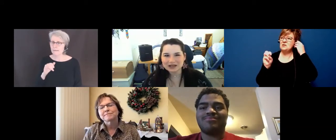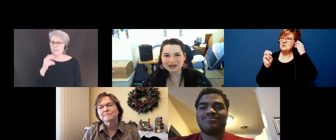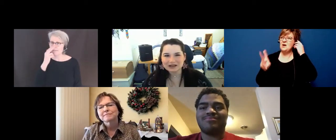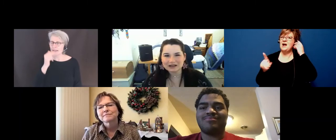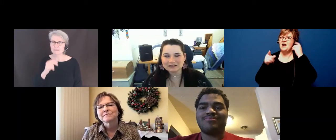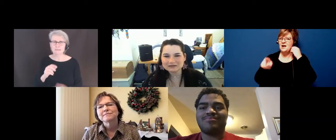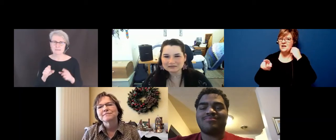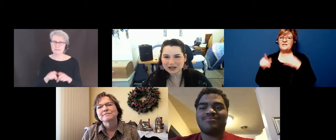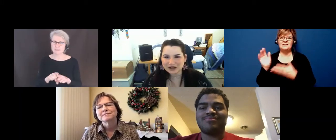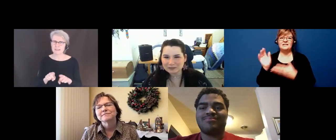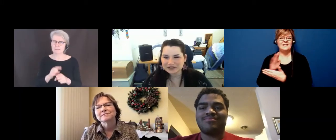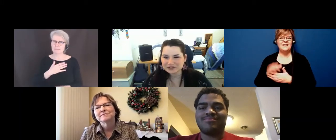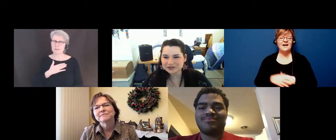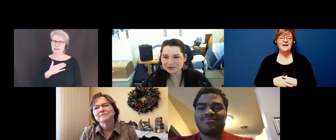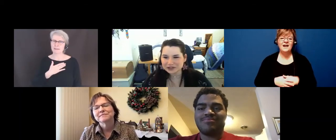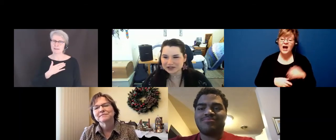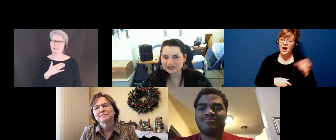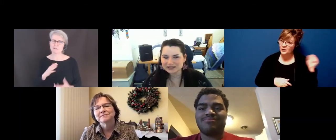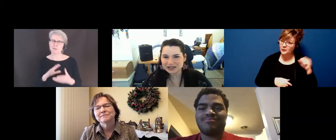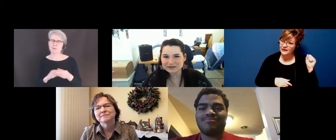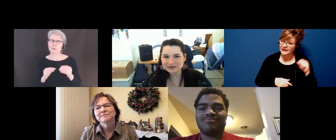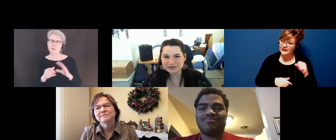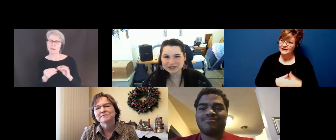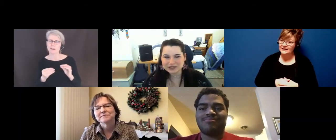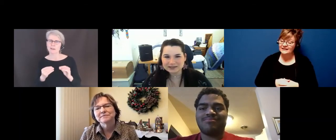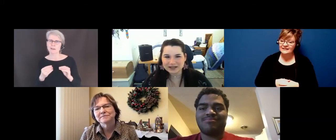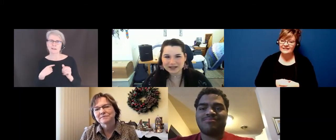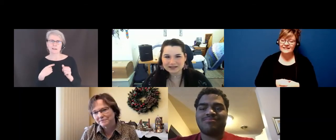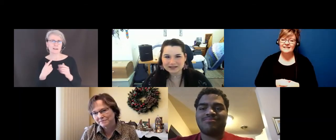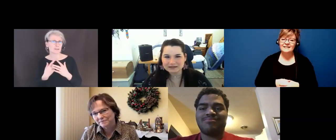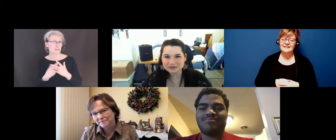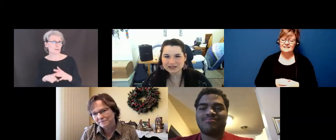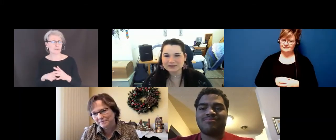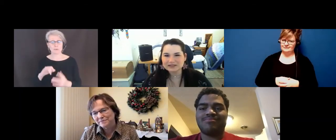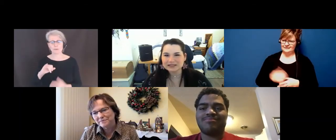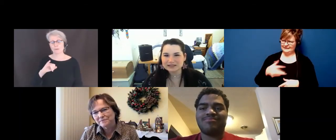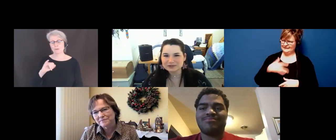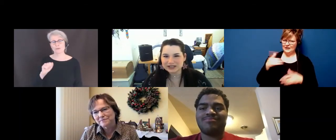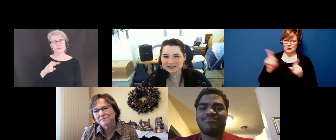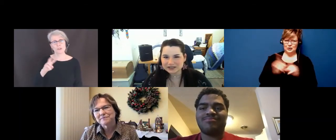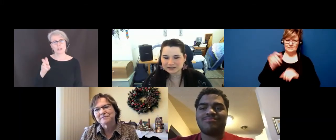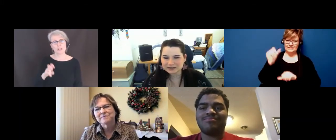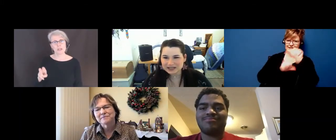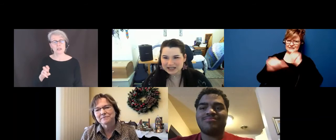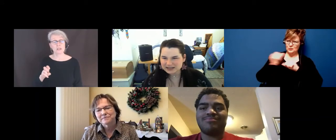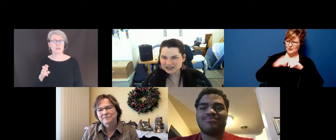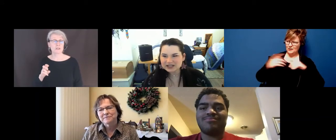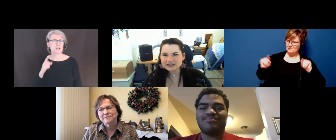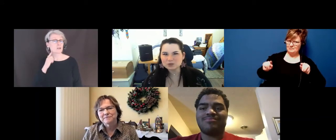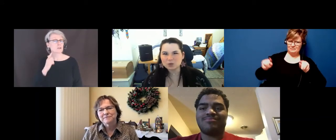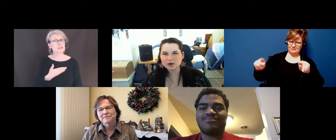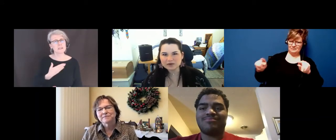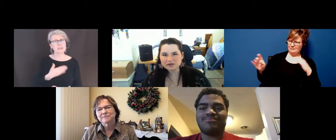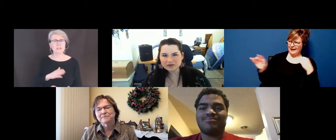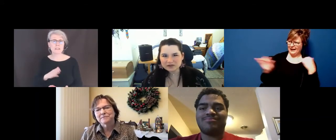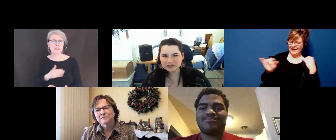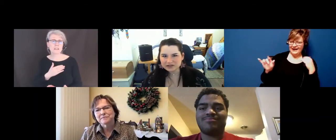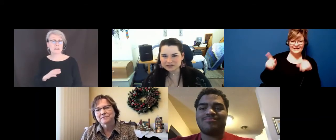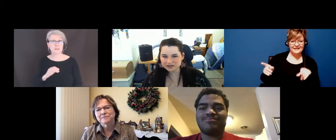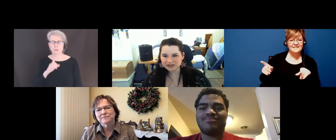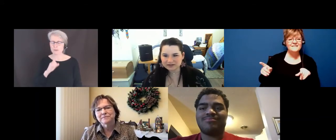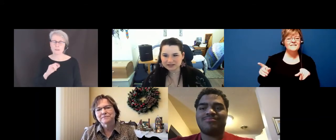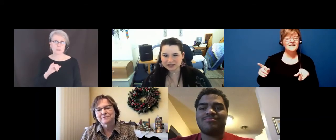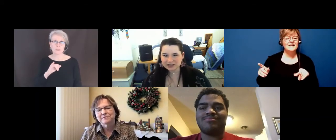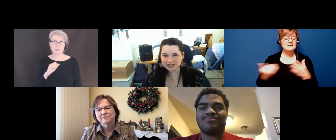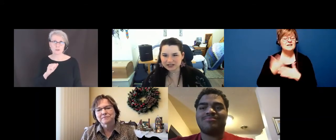to my history early on, as I also was in a jazz band and was able to sing some jazz tunes. Isn't jazz wonderful?